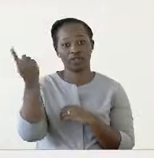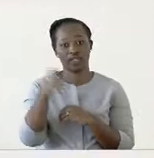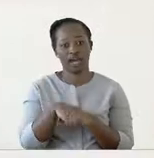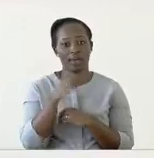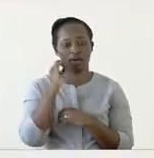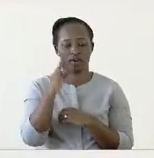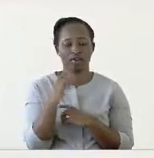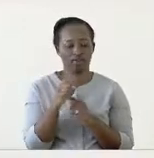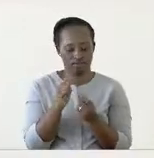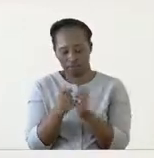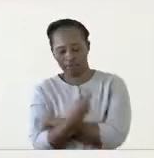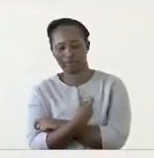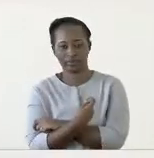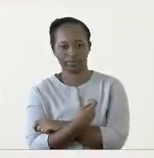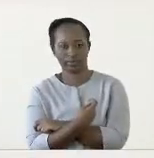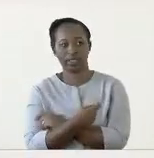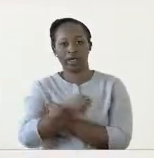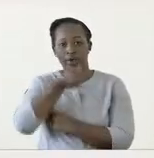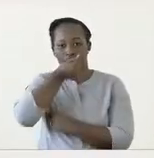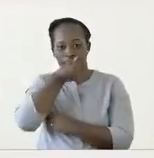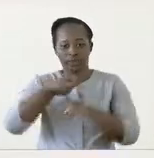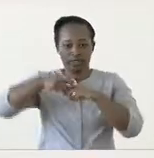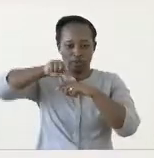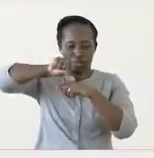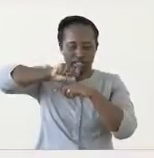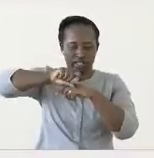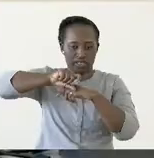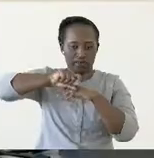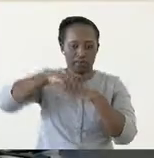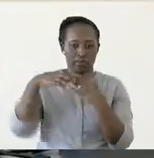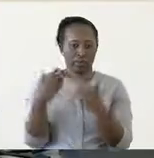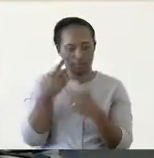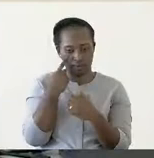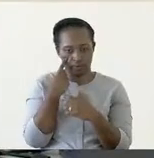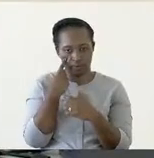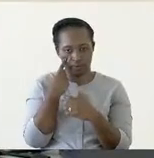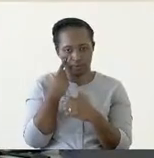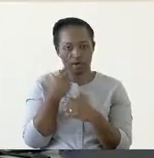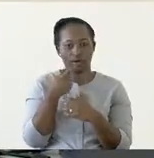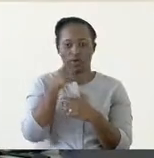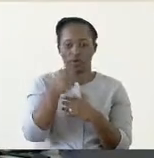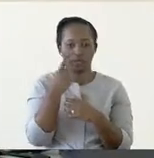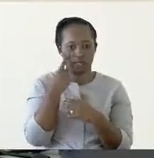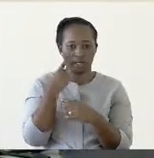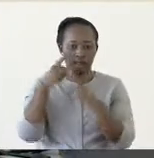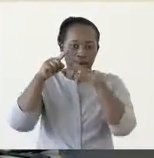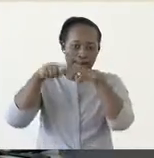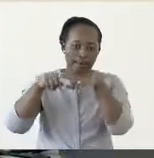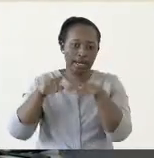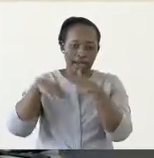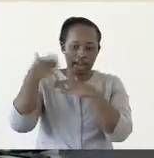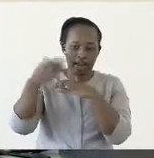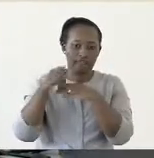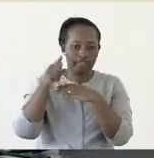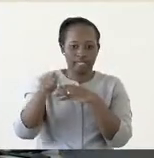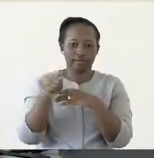the adjustment. The temperature has been increased. It has been detected. It is going to be detected by the, after detecting by